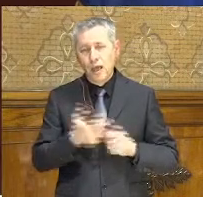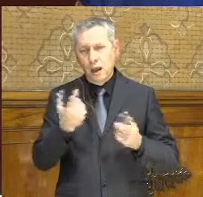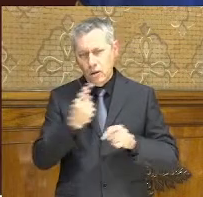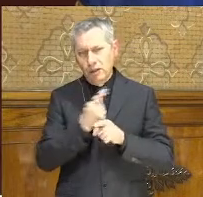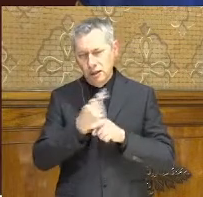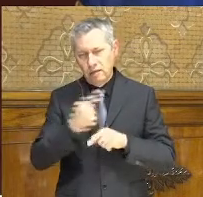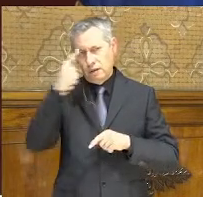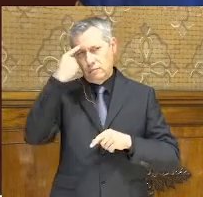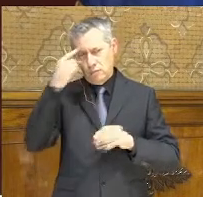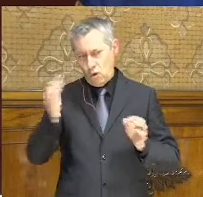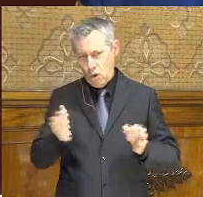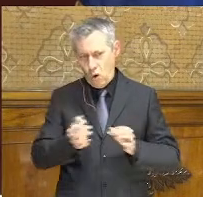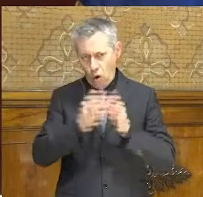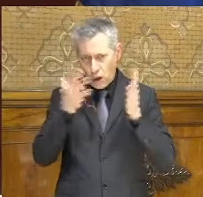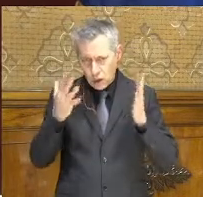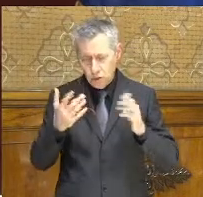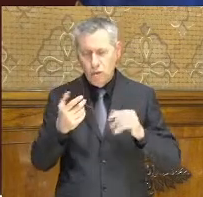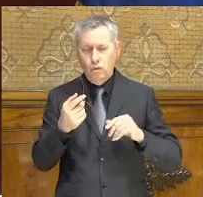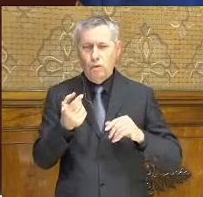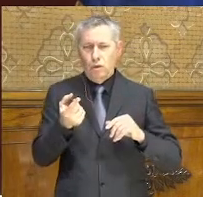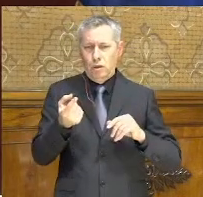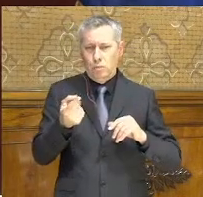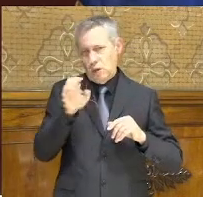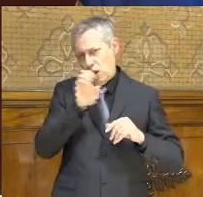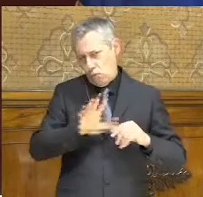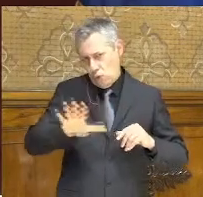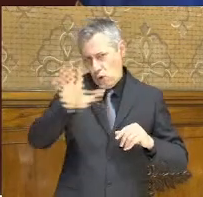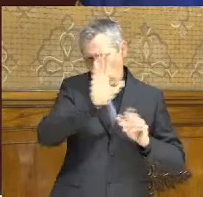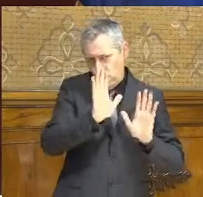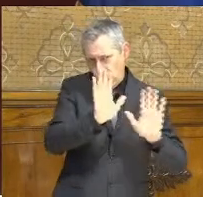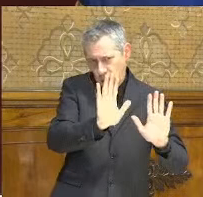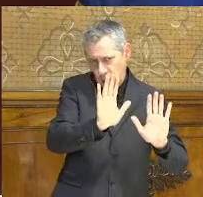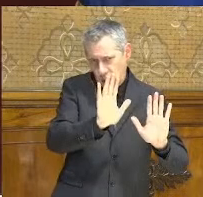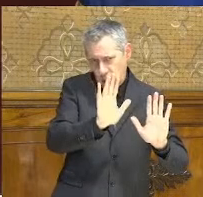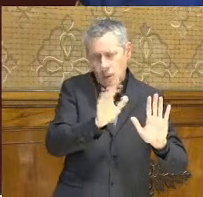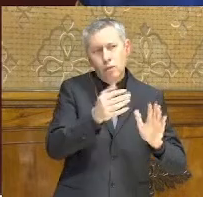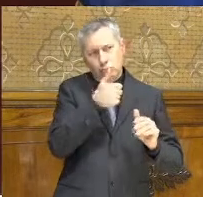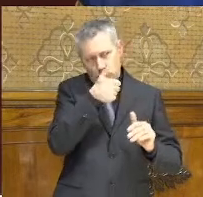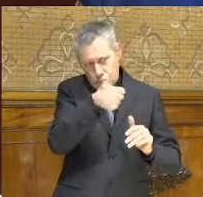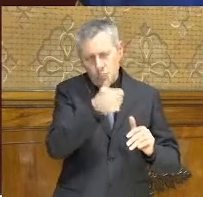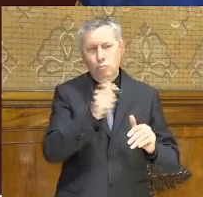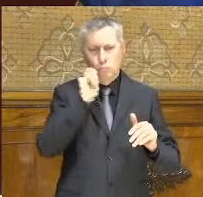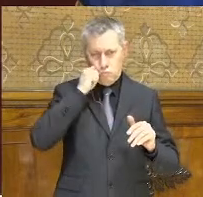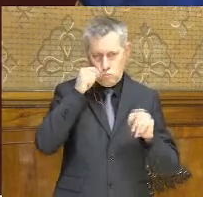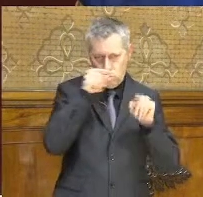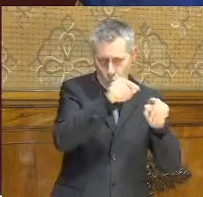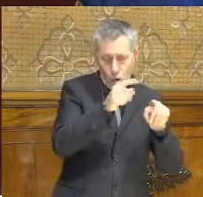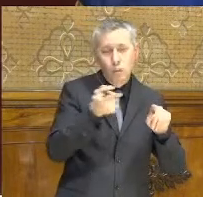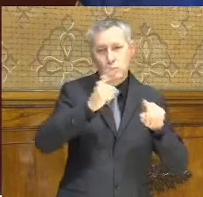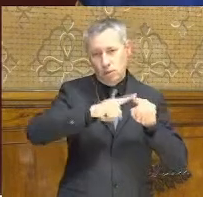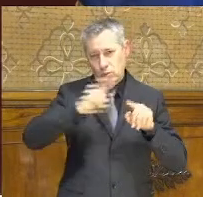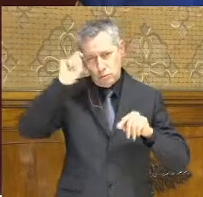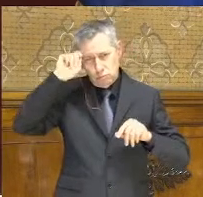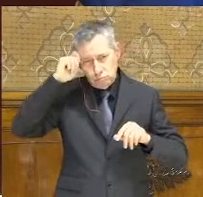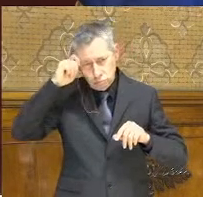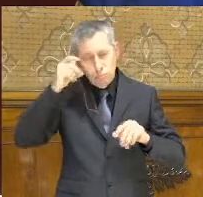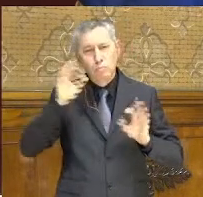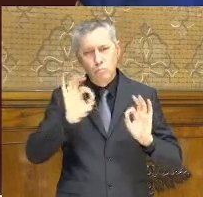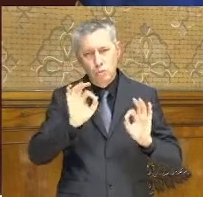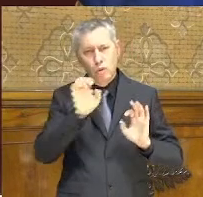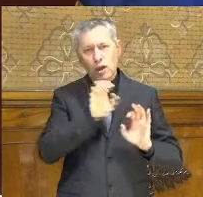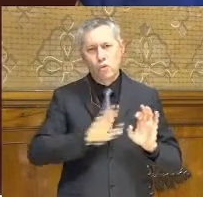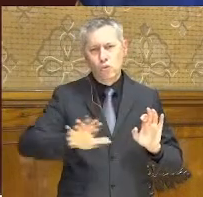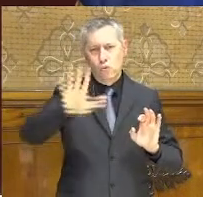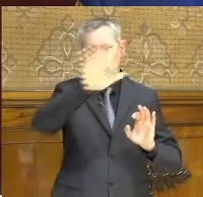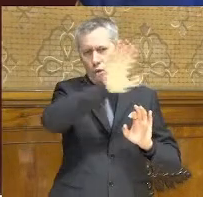maintained by Europe, but also its crimes, the most heinous of which has been the committed at the very heart of man.